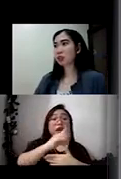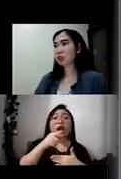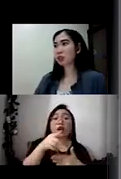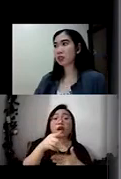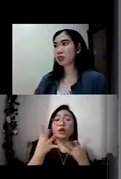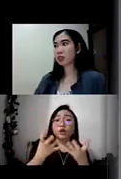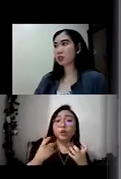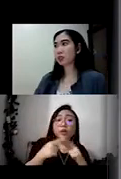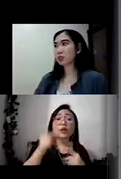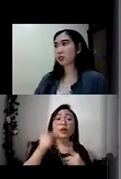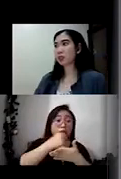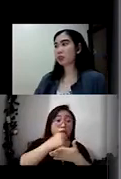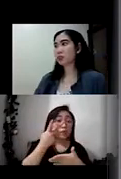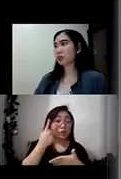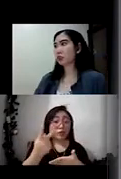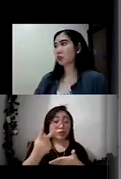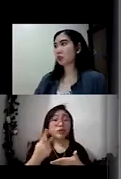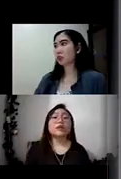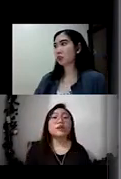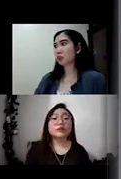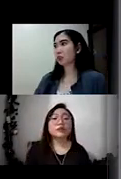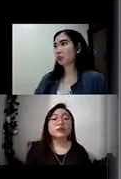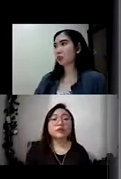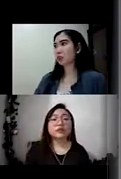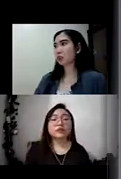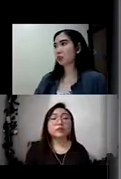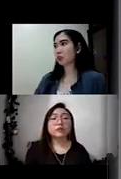this, yan. Wait.